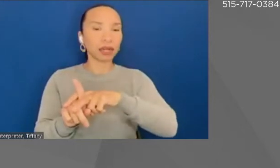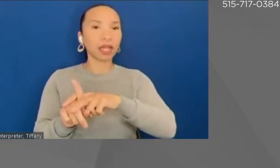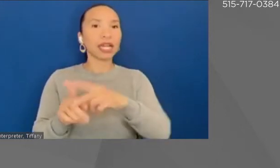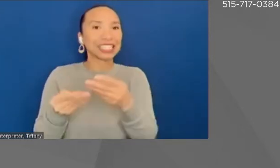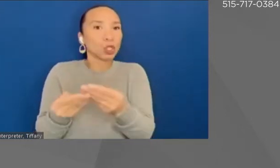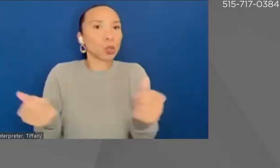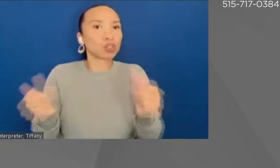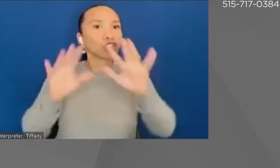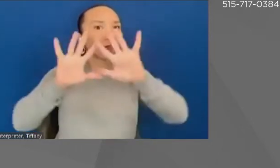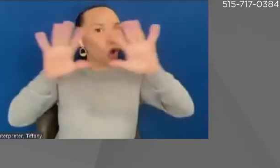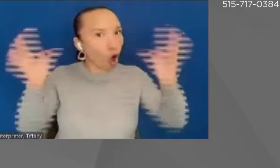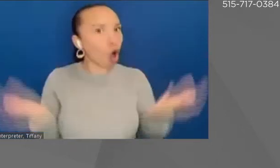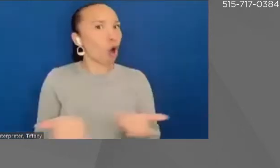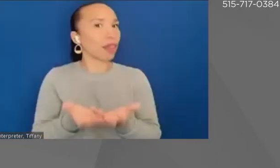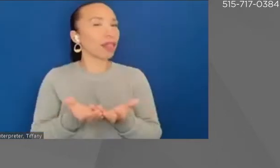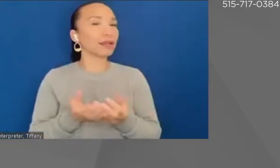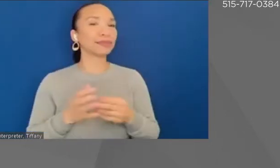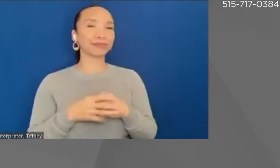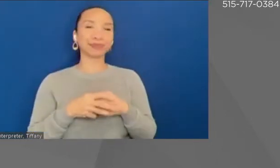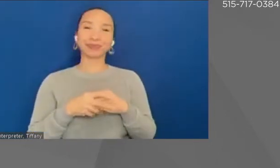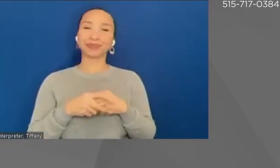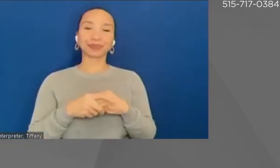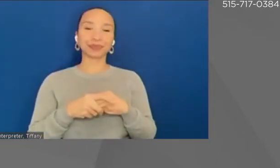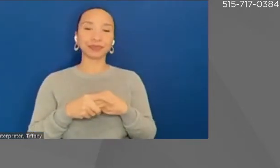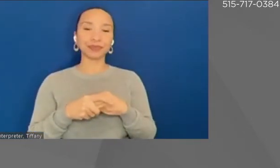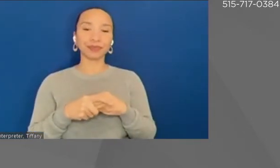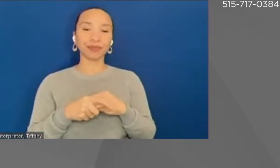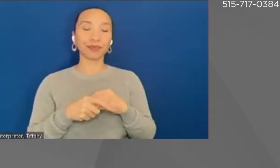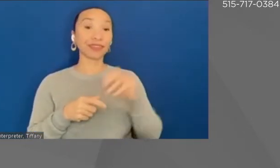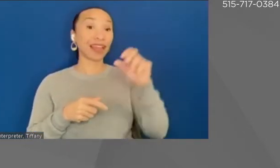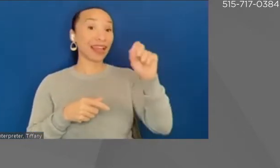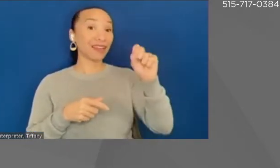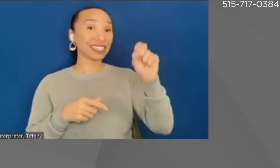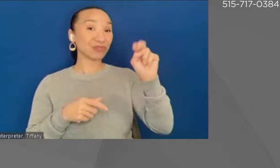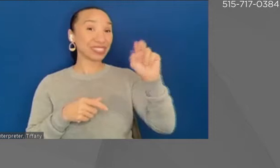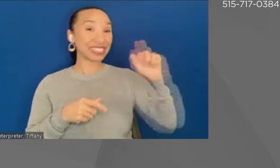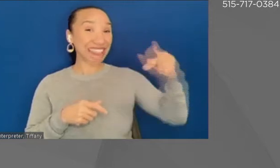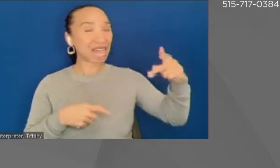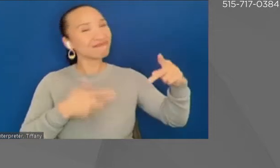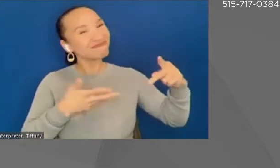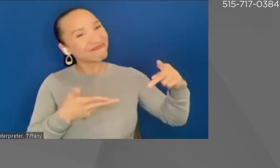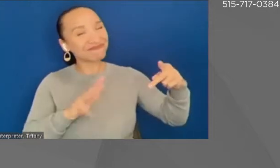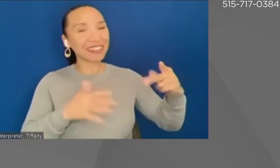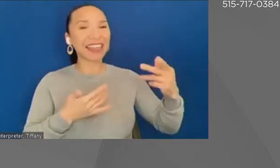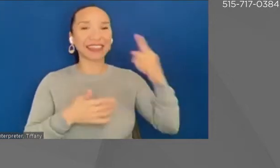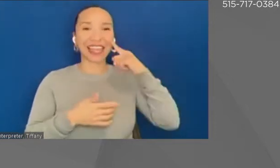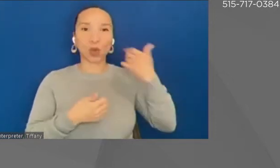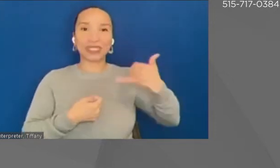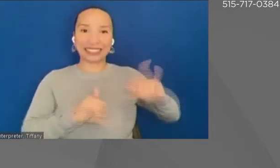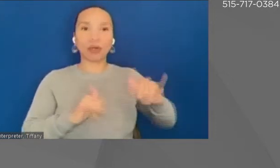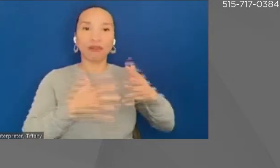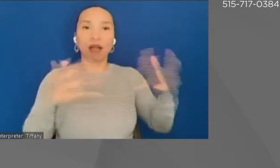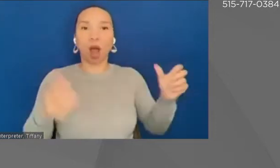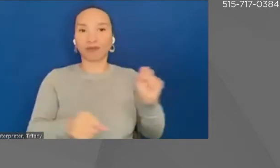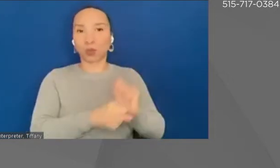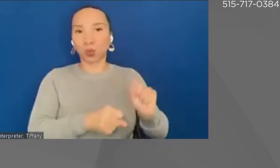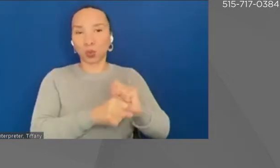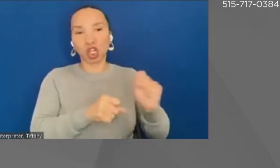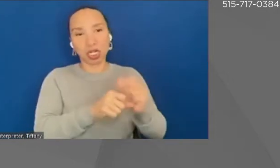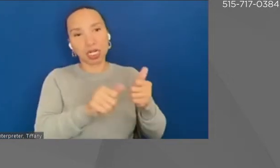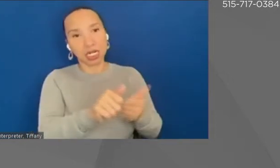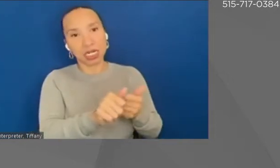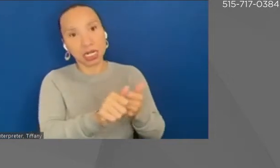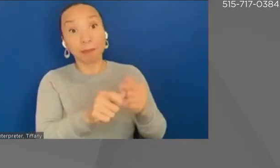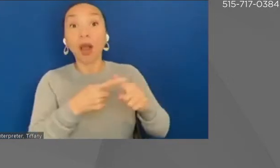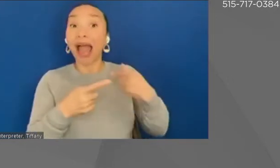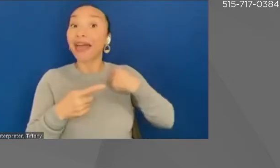is needed. And I don't think with like SNAP incentives, I don't think we're there yet, but I think we could get there. And like